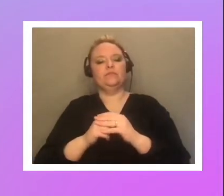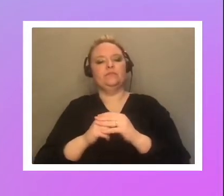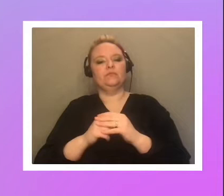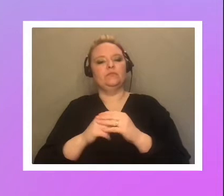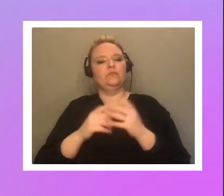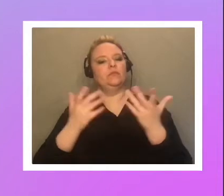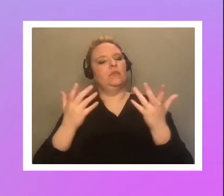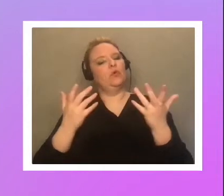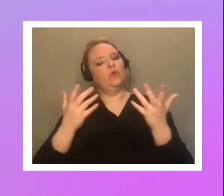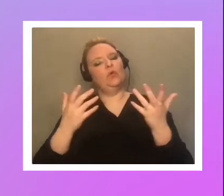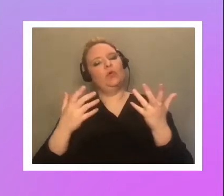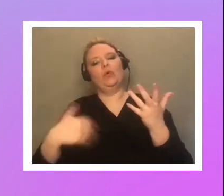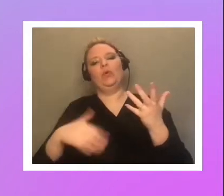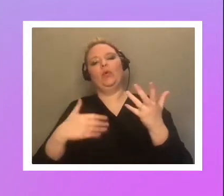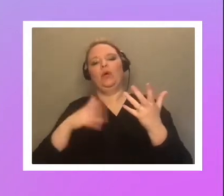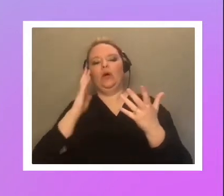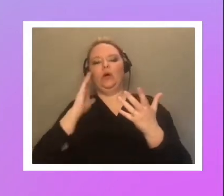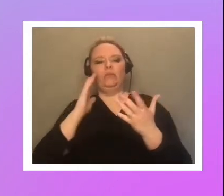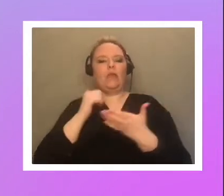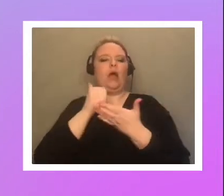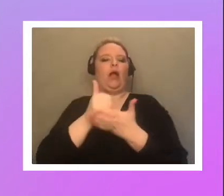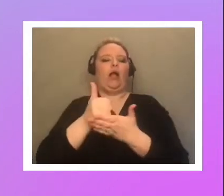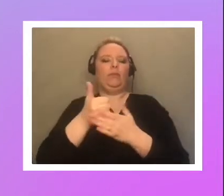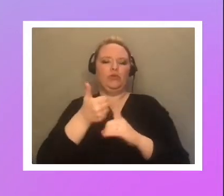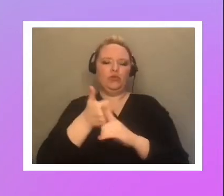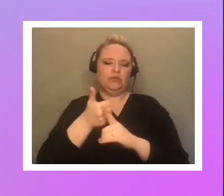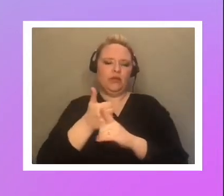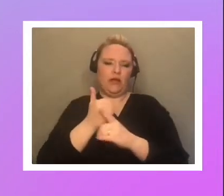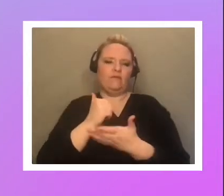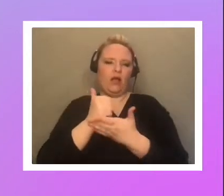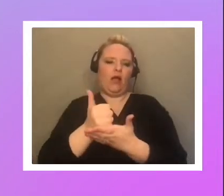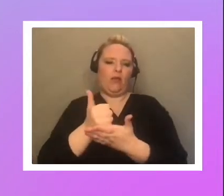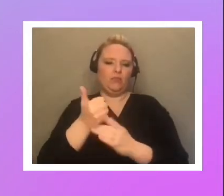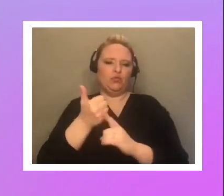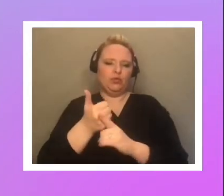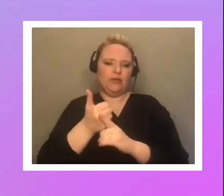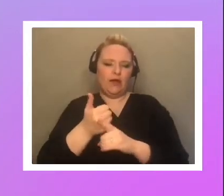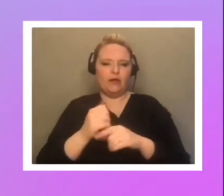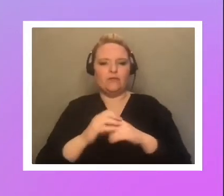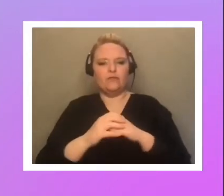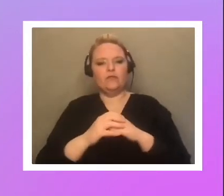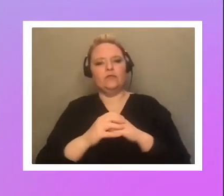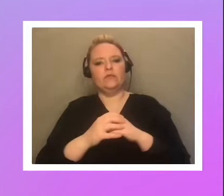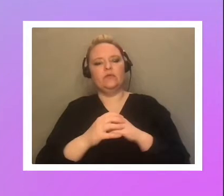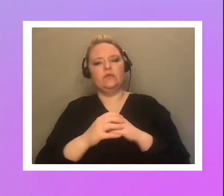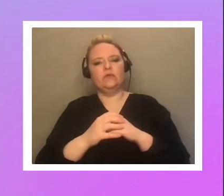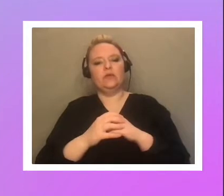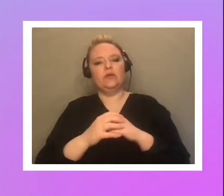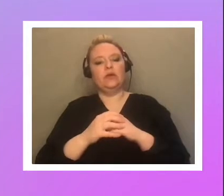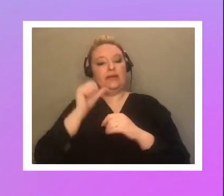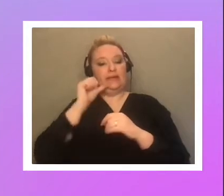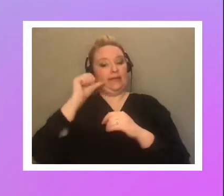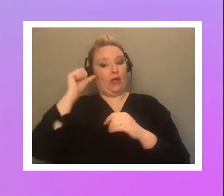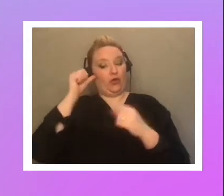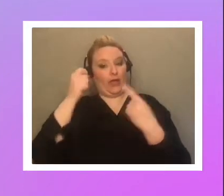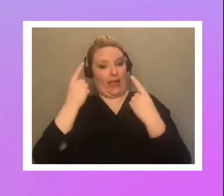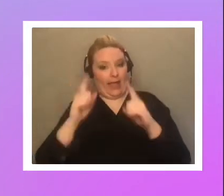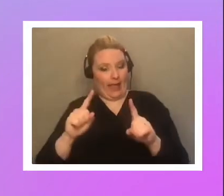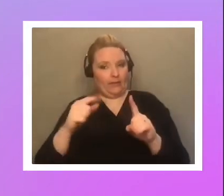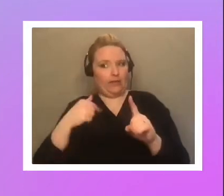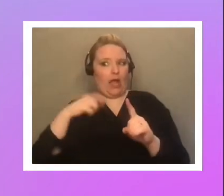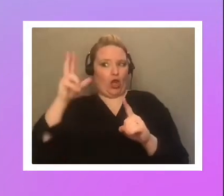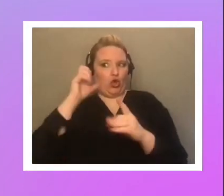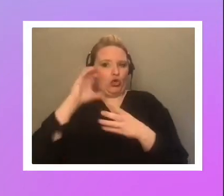pain, please. Um, I was so heartened yesterday to hear